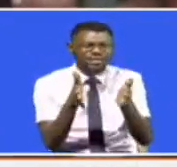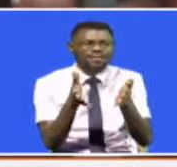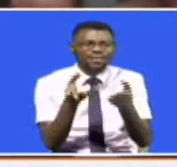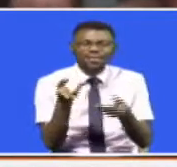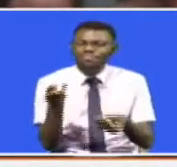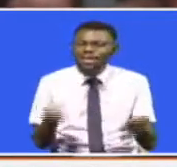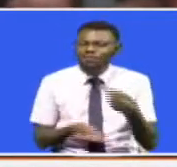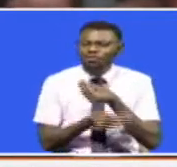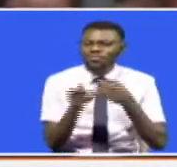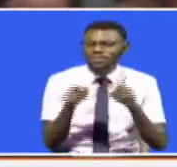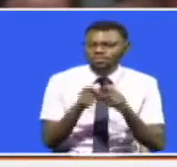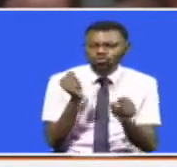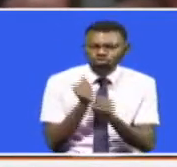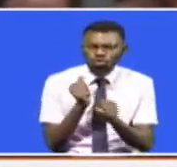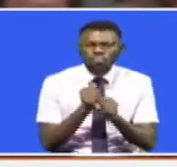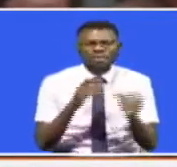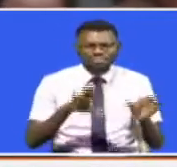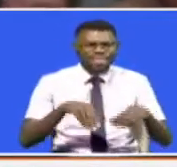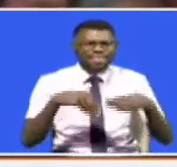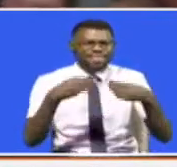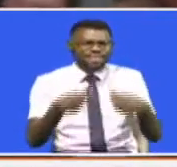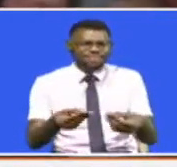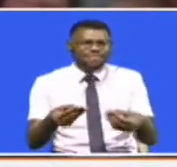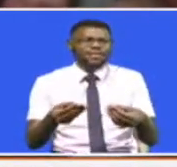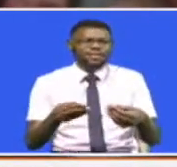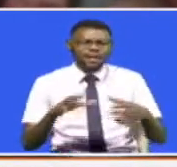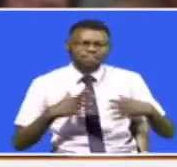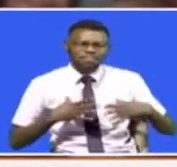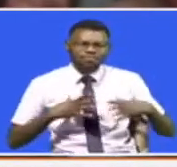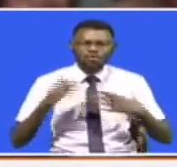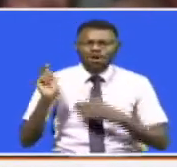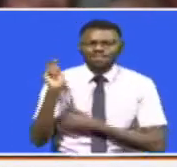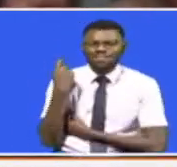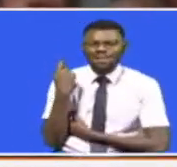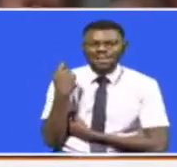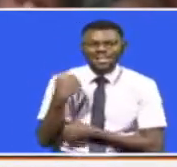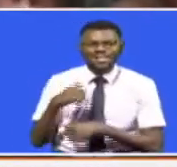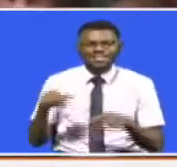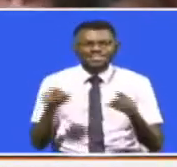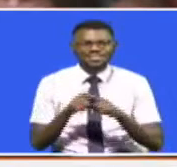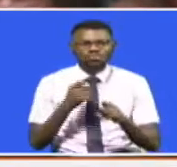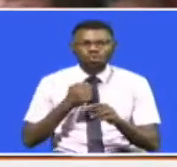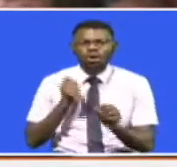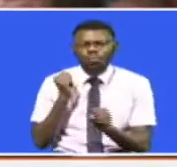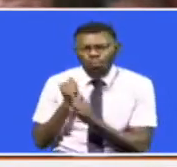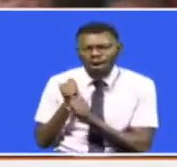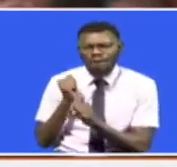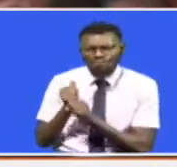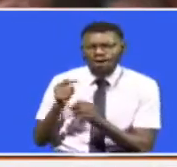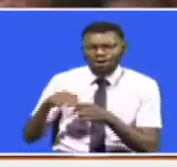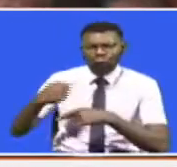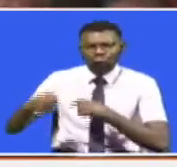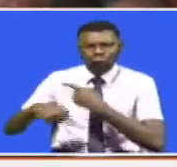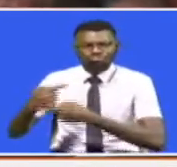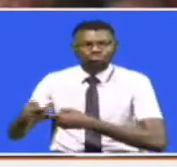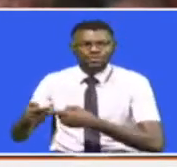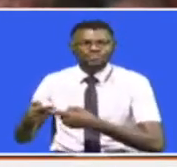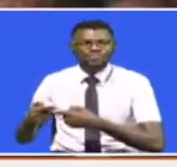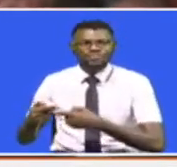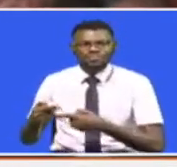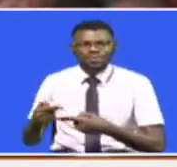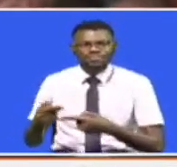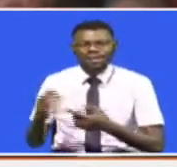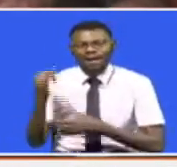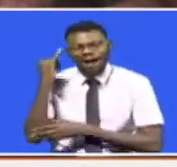job creation and the well-being of the people of Kenya, and we have been working continuously on the measures